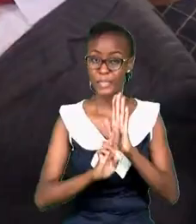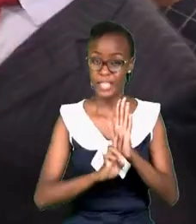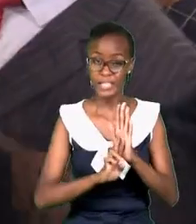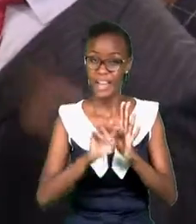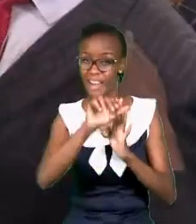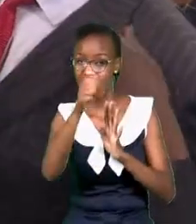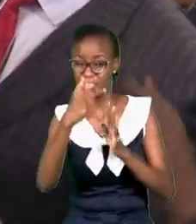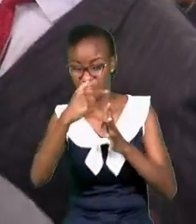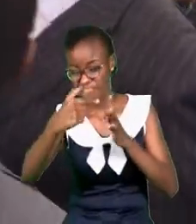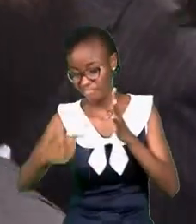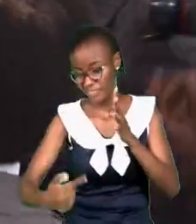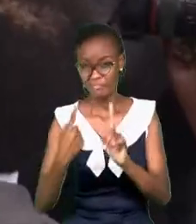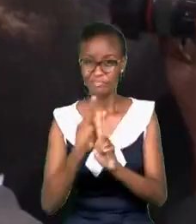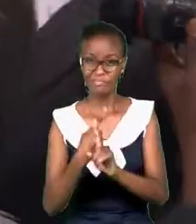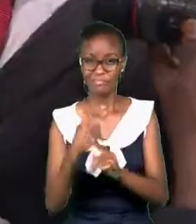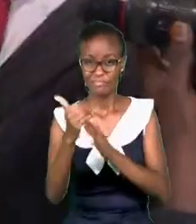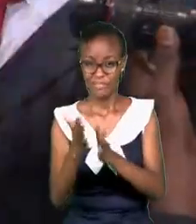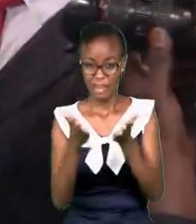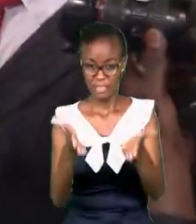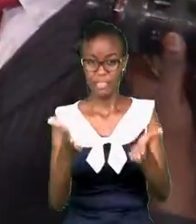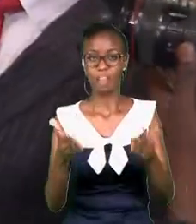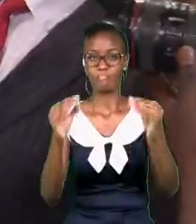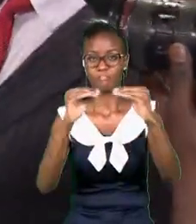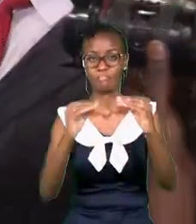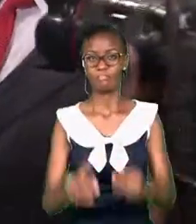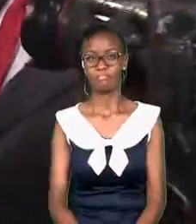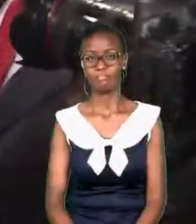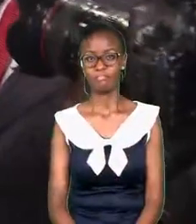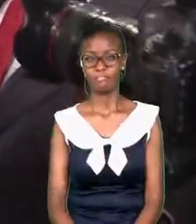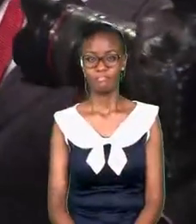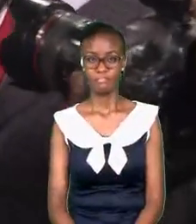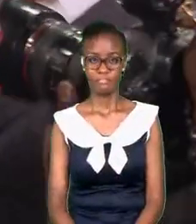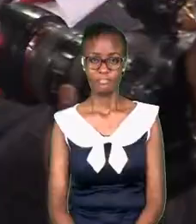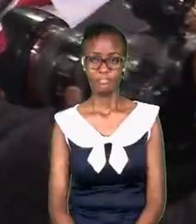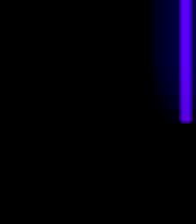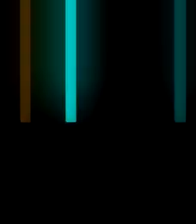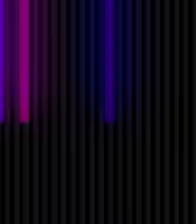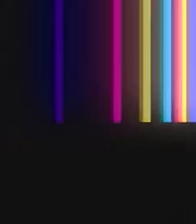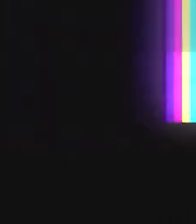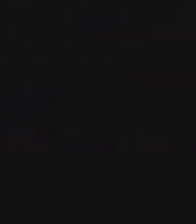among others. Flora Limuki, Switch TV.